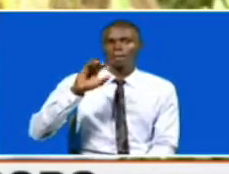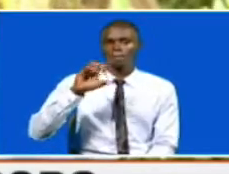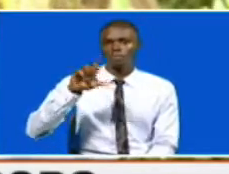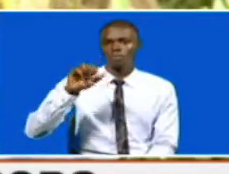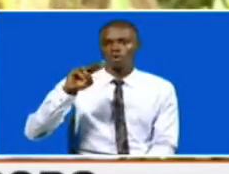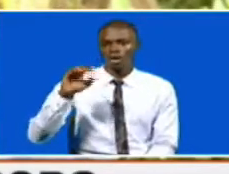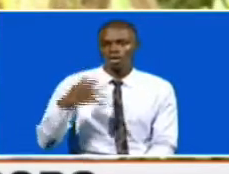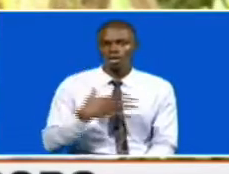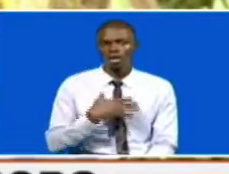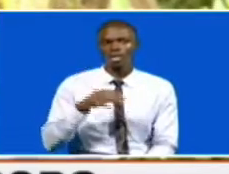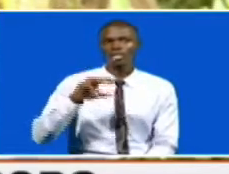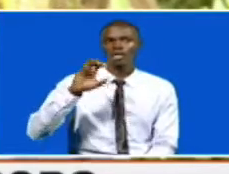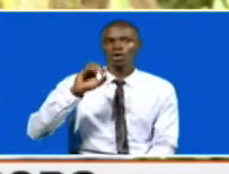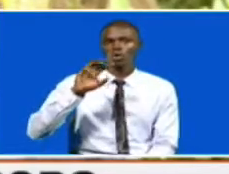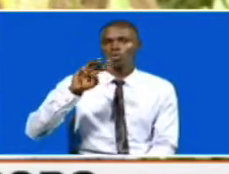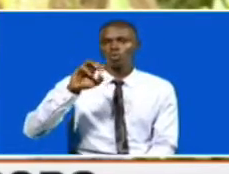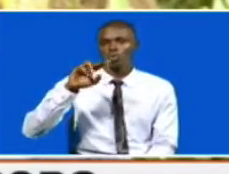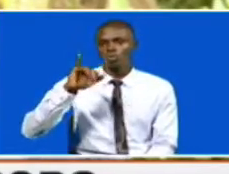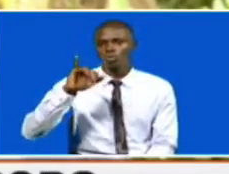Oino, Professor